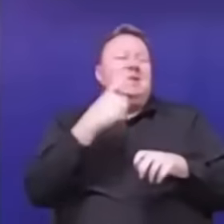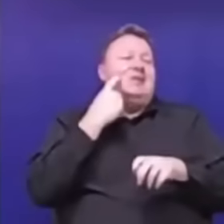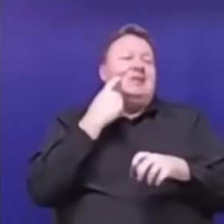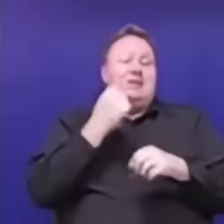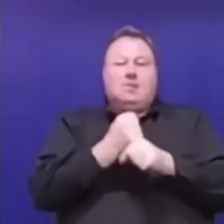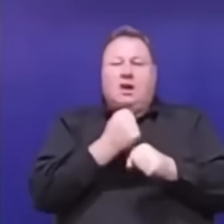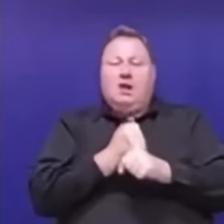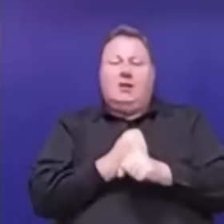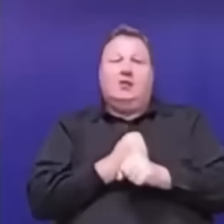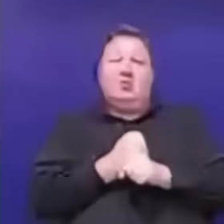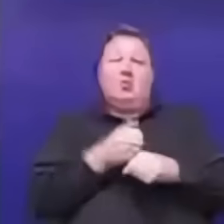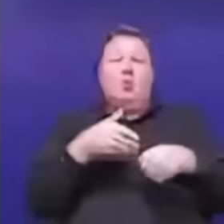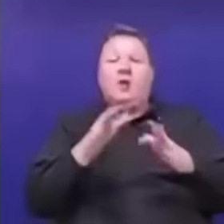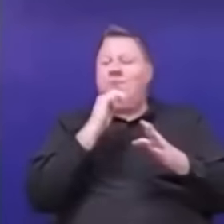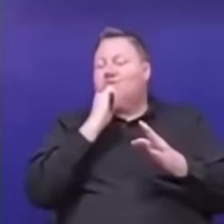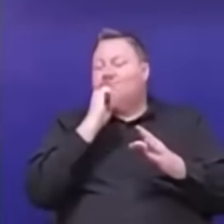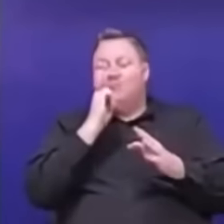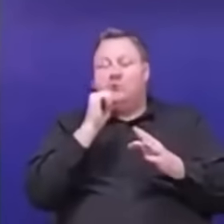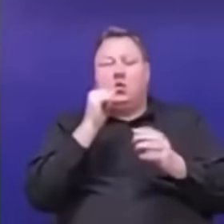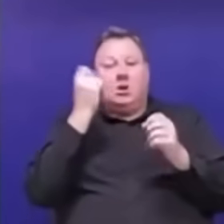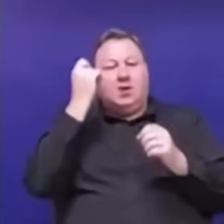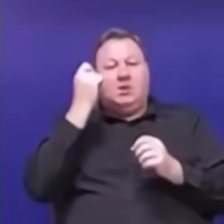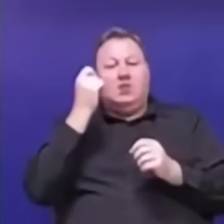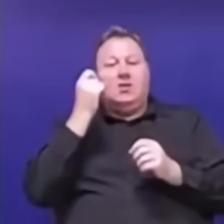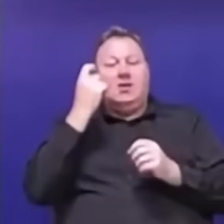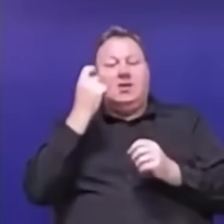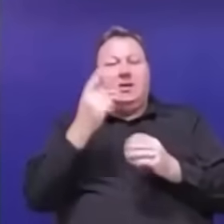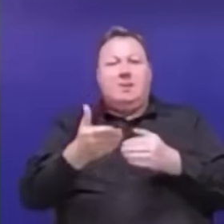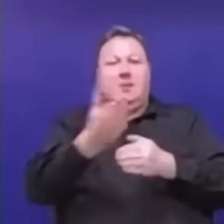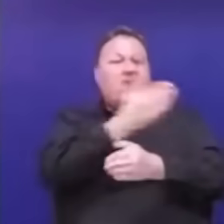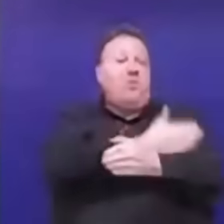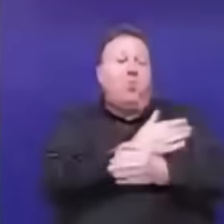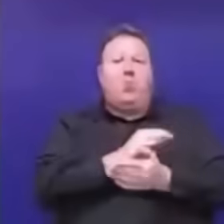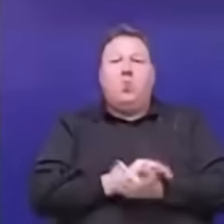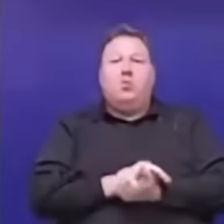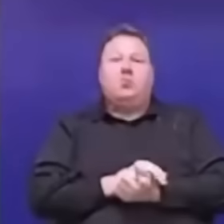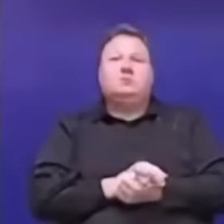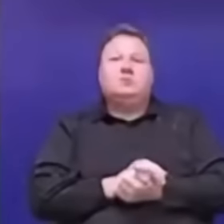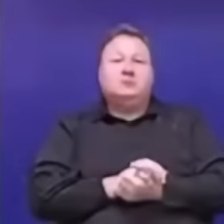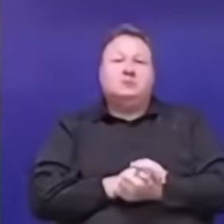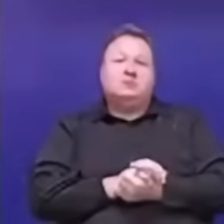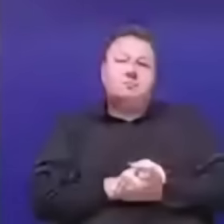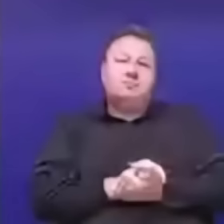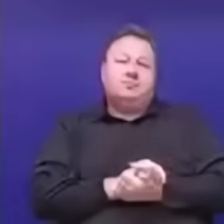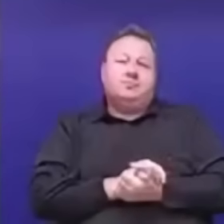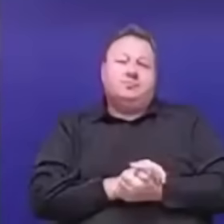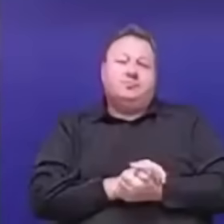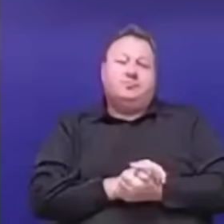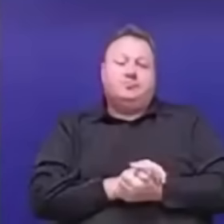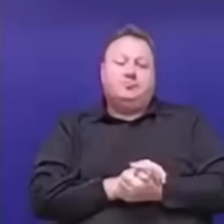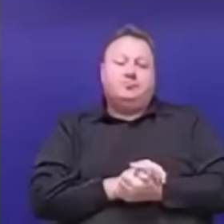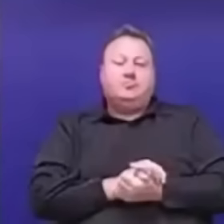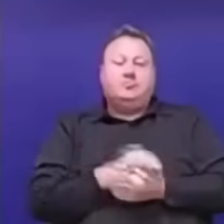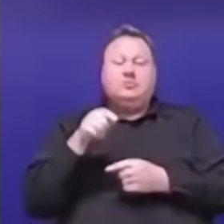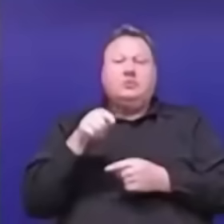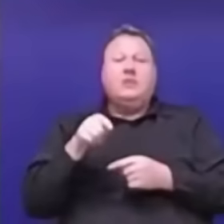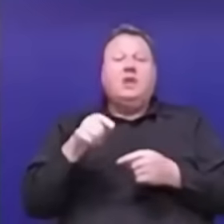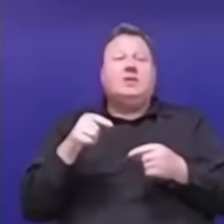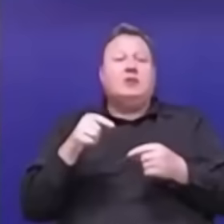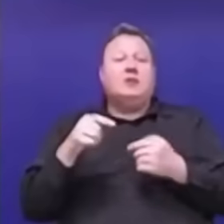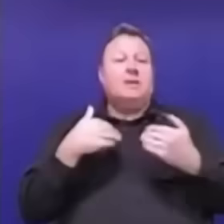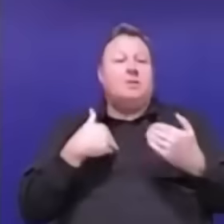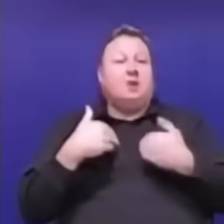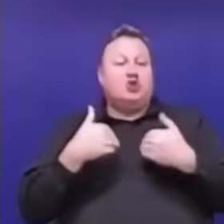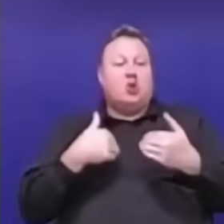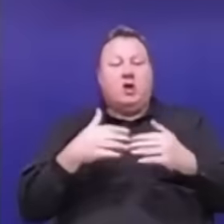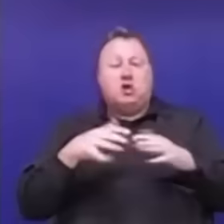were unimaginable under a manual and paper-based system. Over the remainder of this administration, we